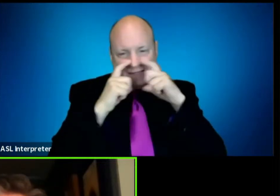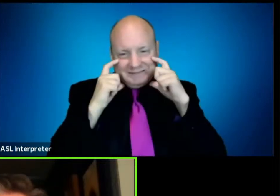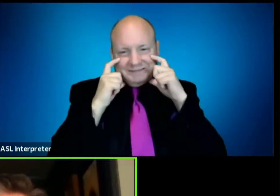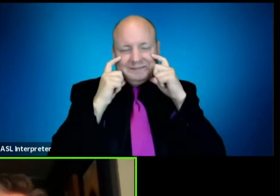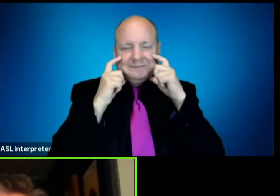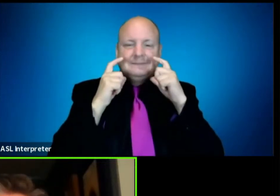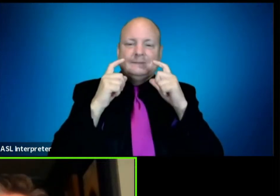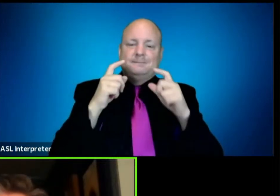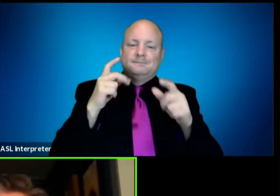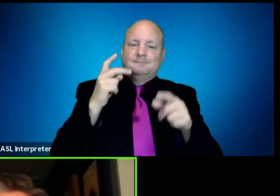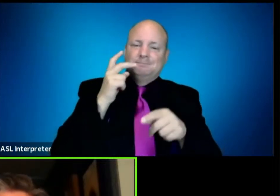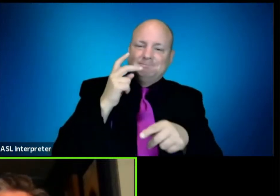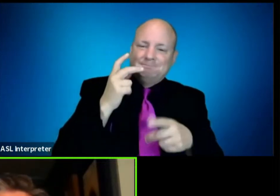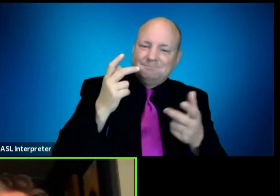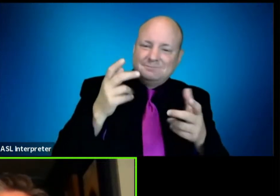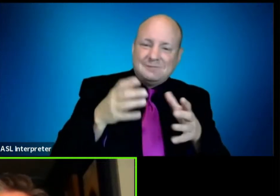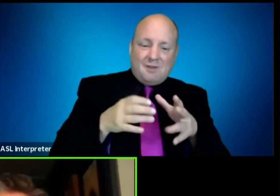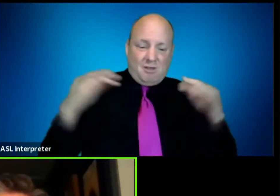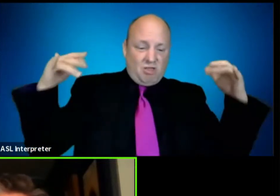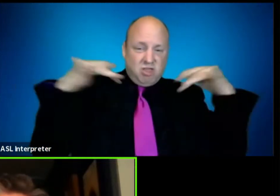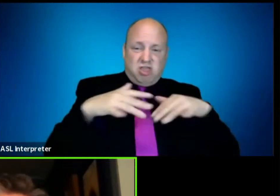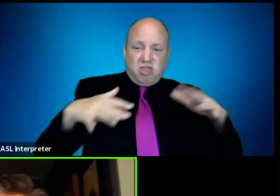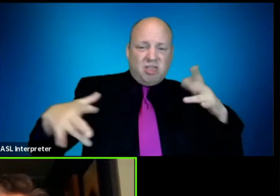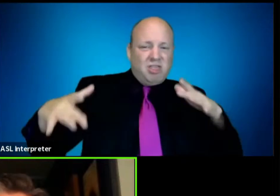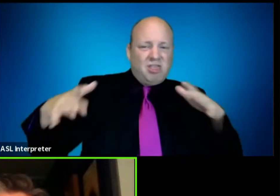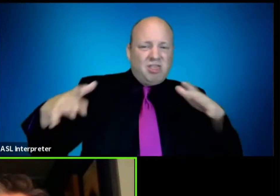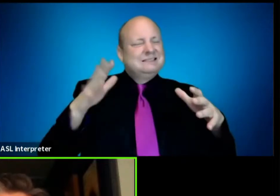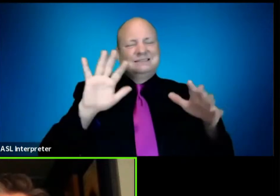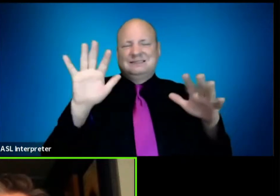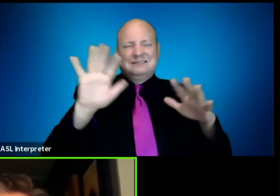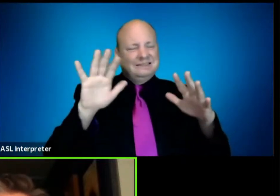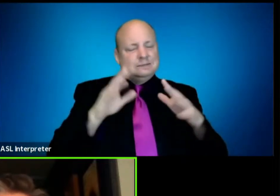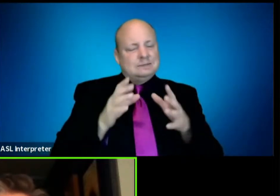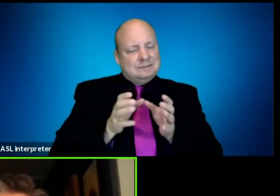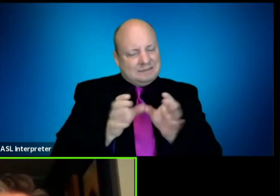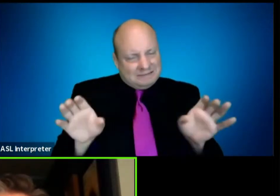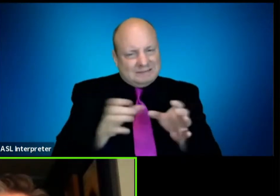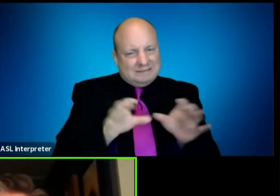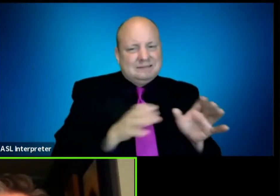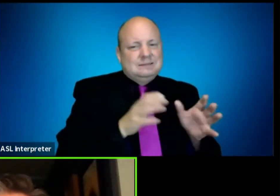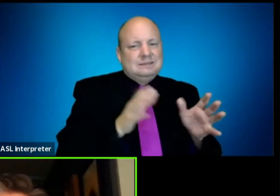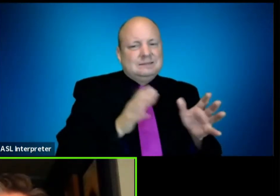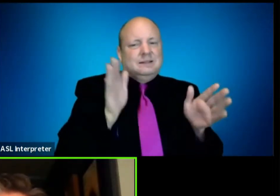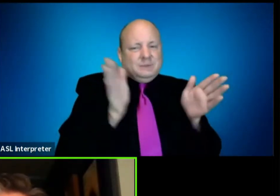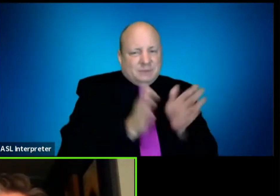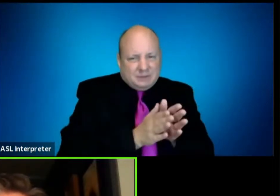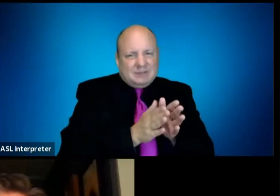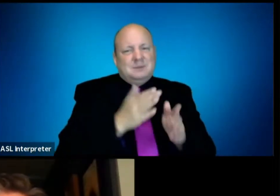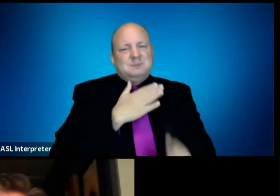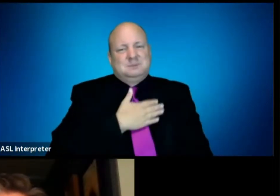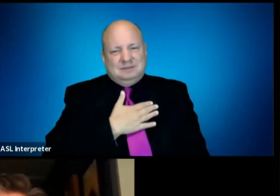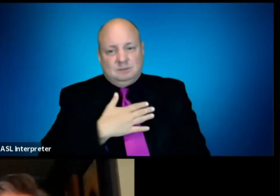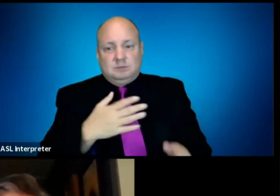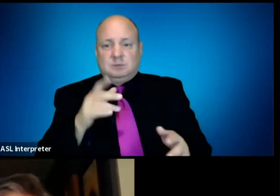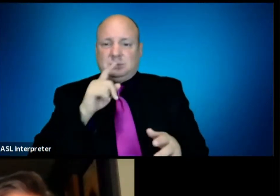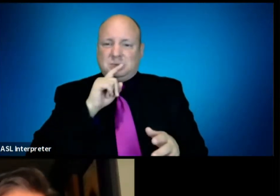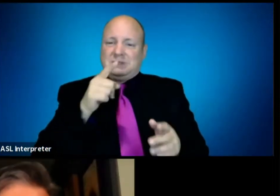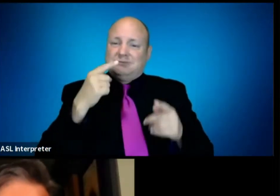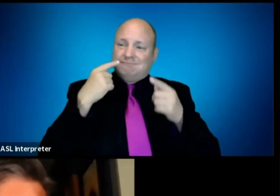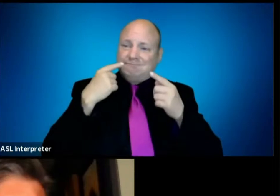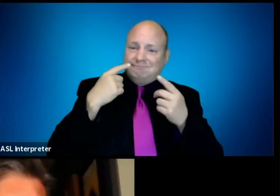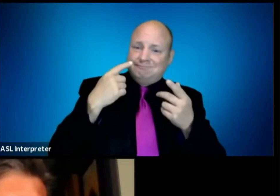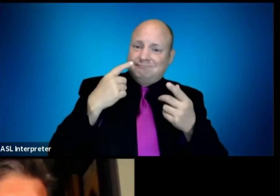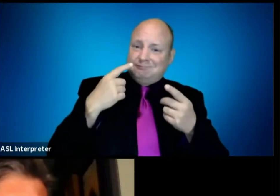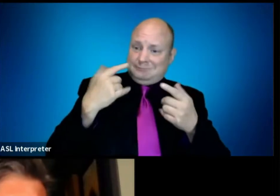tools, they work against Delta. We just need to continue using them, even though we're all exhausted. Thank you. My next question